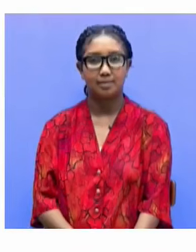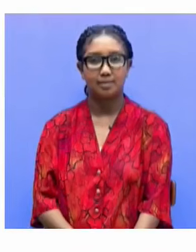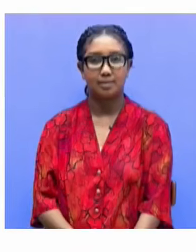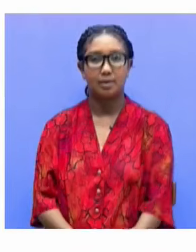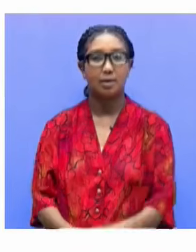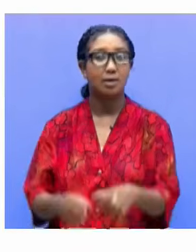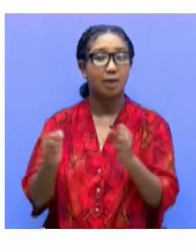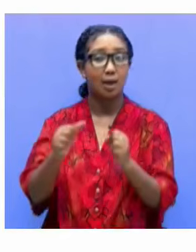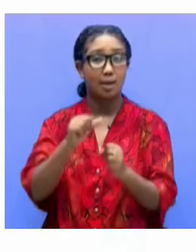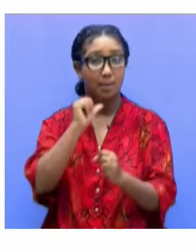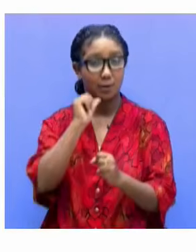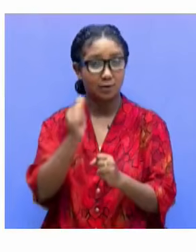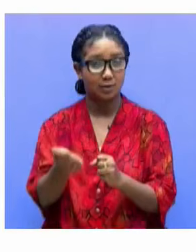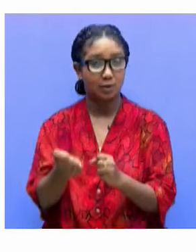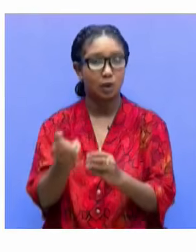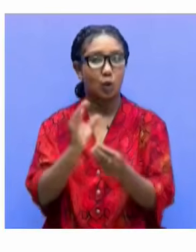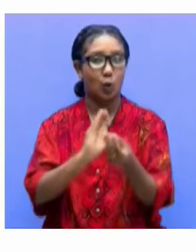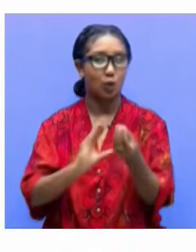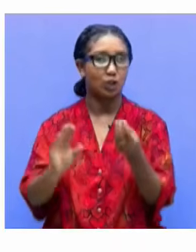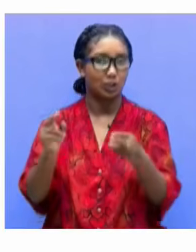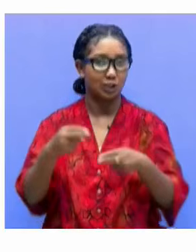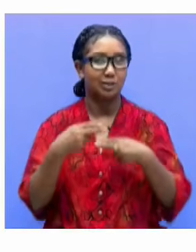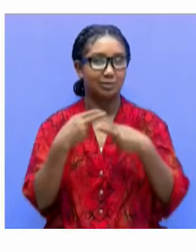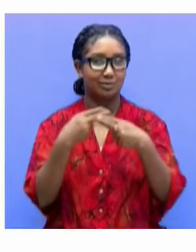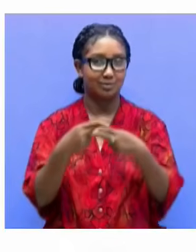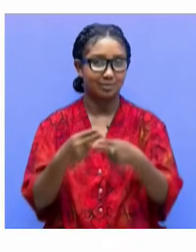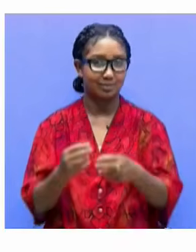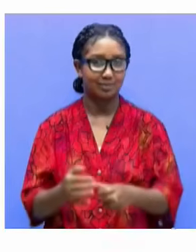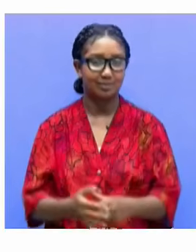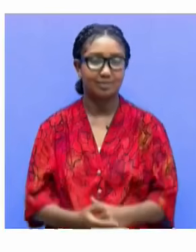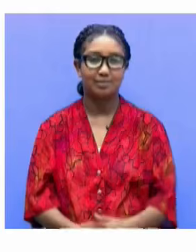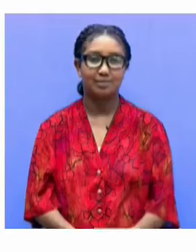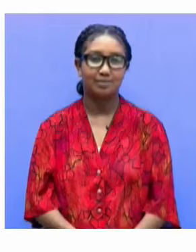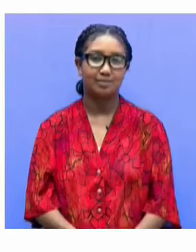The impossible condition.